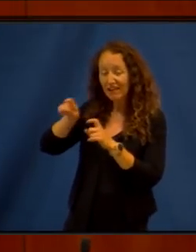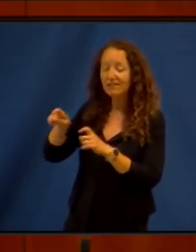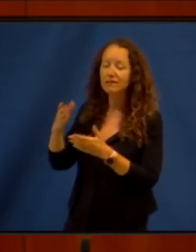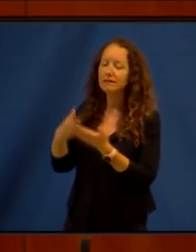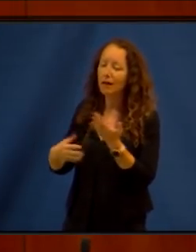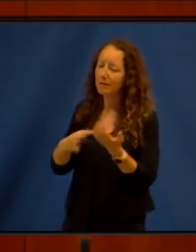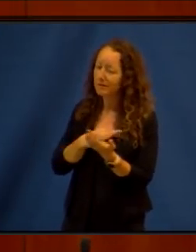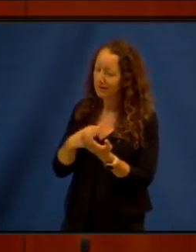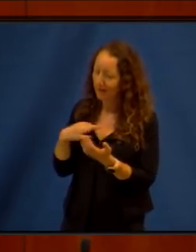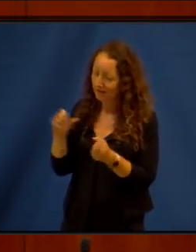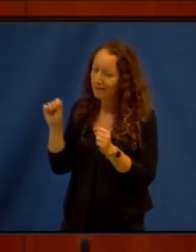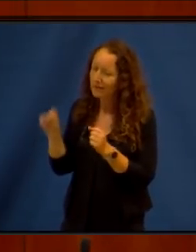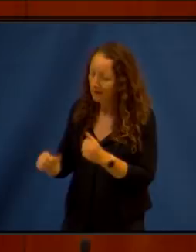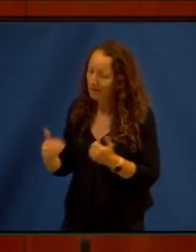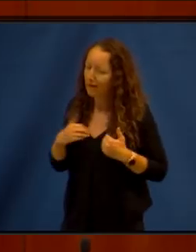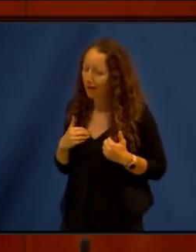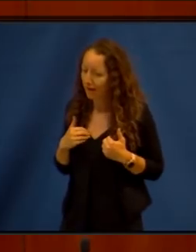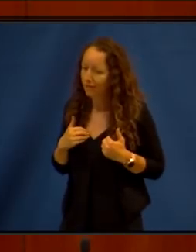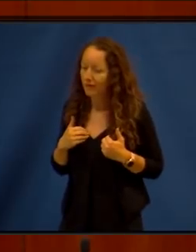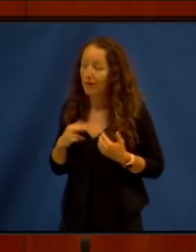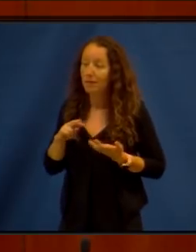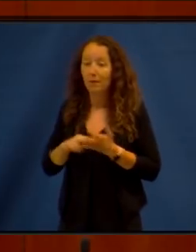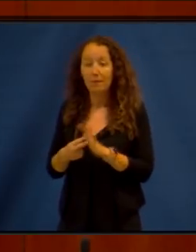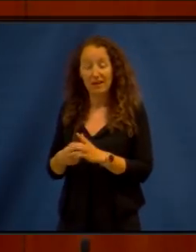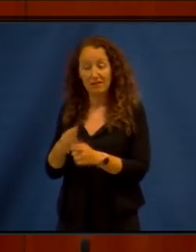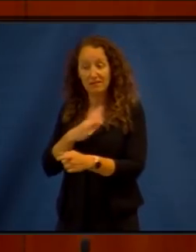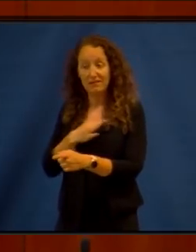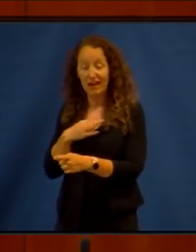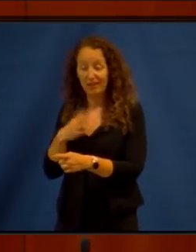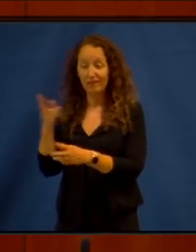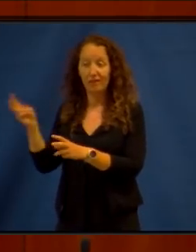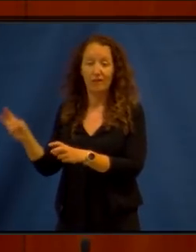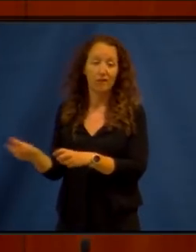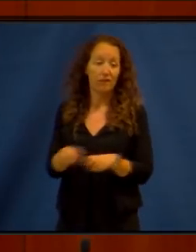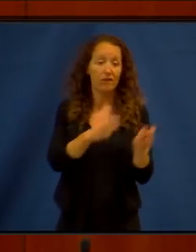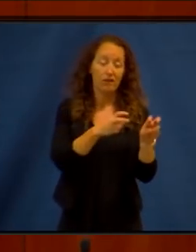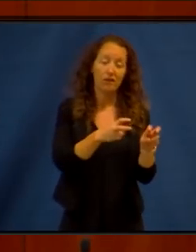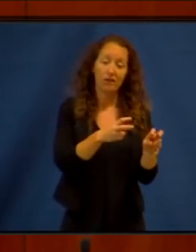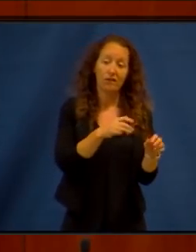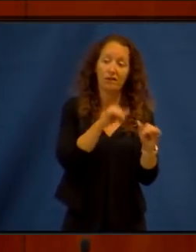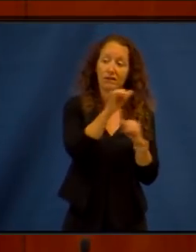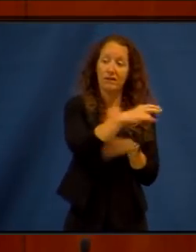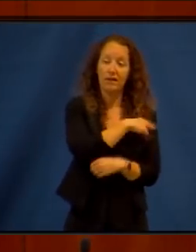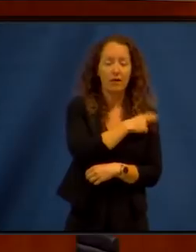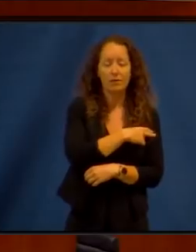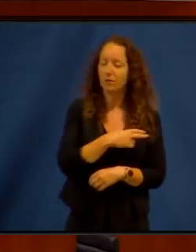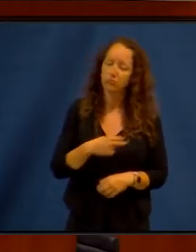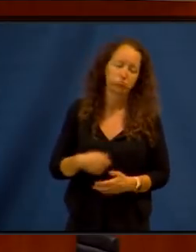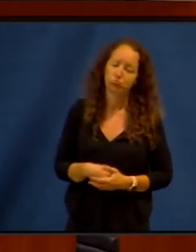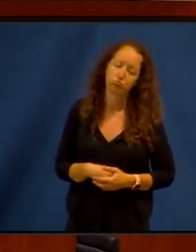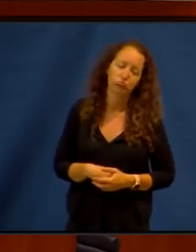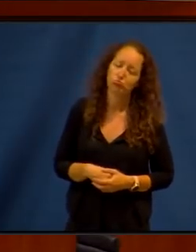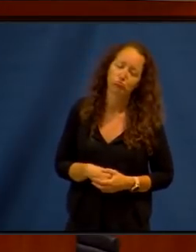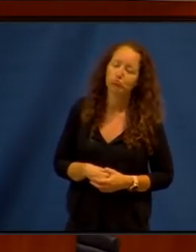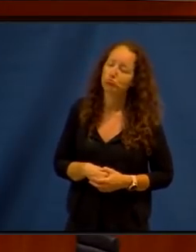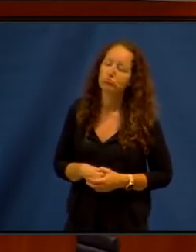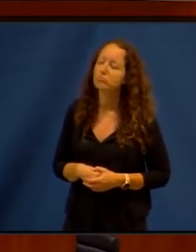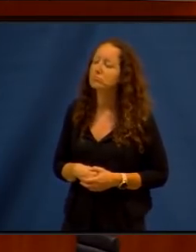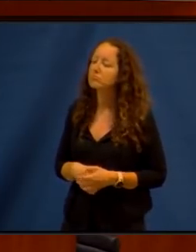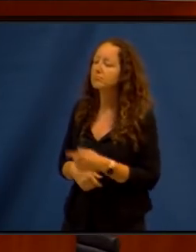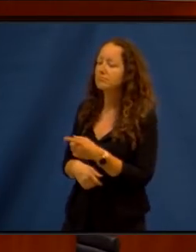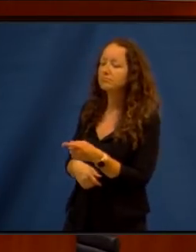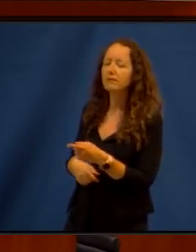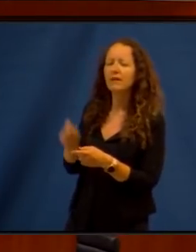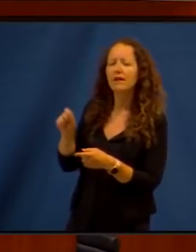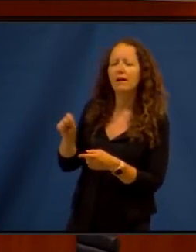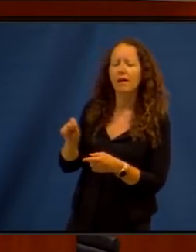been not that they've been admitted to the hospital, if I understand your question correctly. I was trying to find out if any of